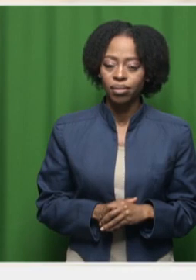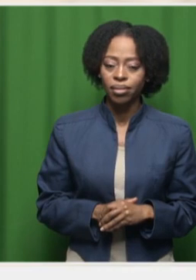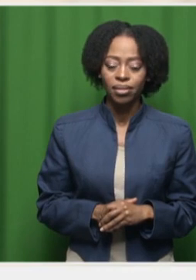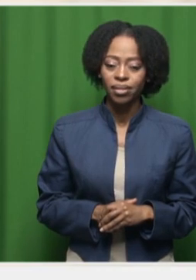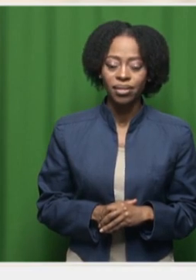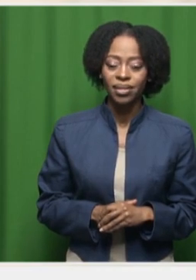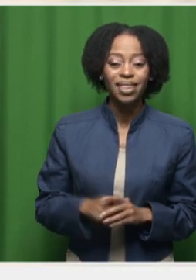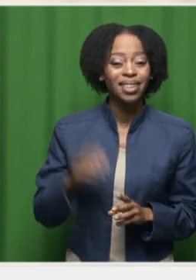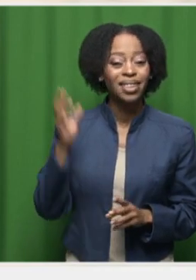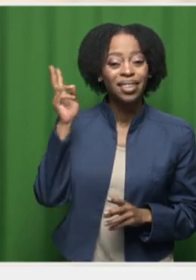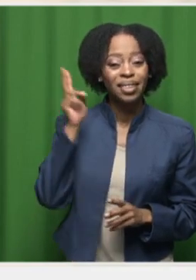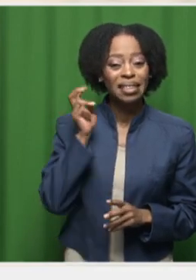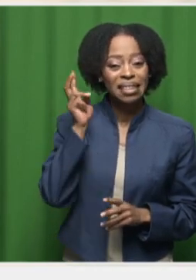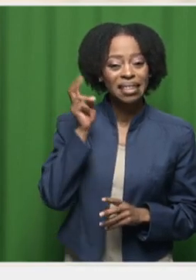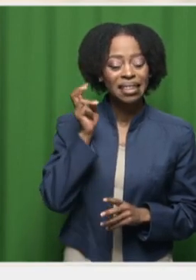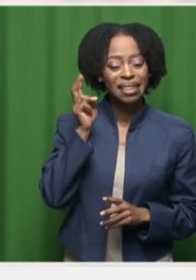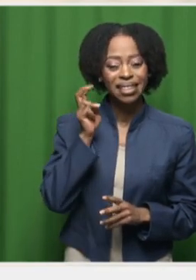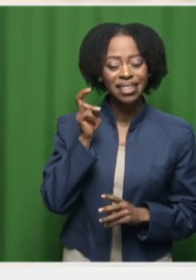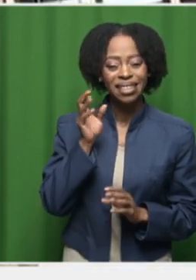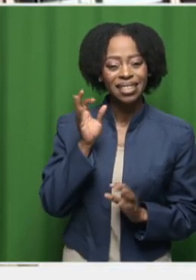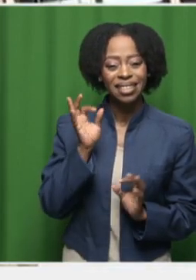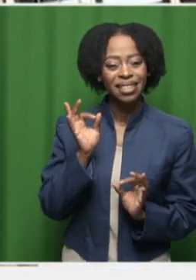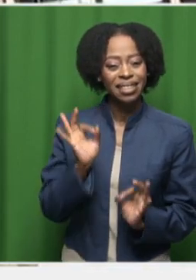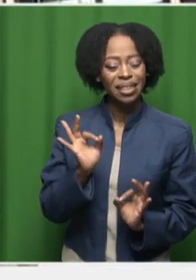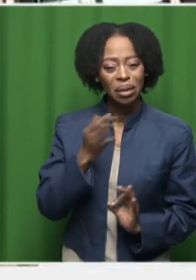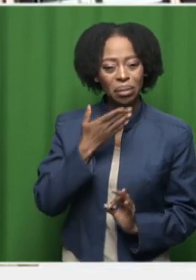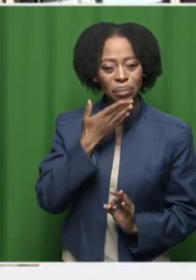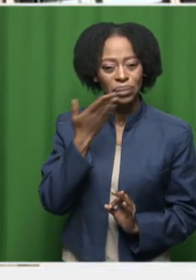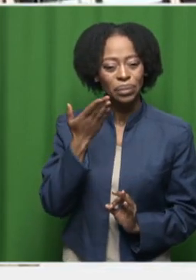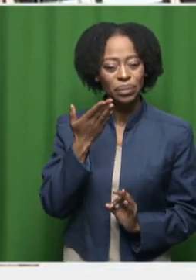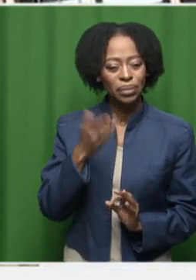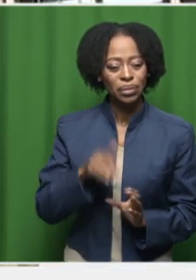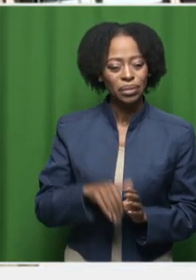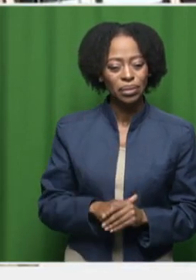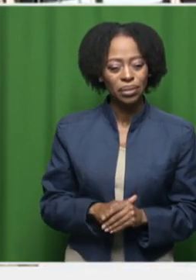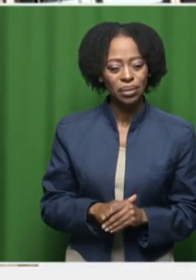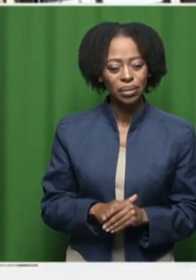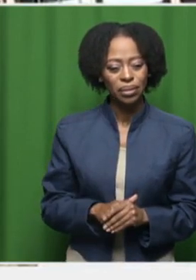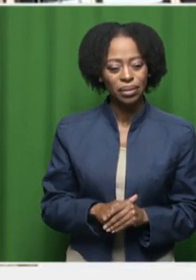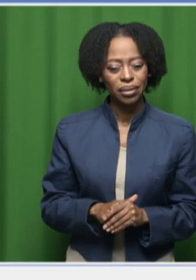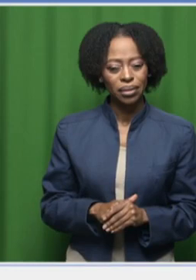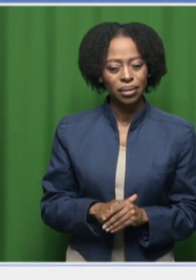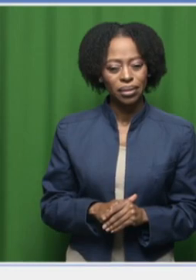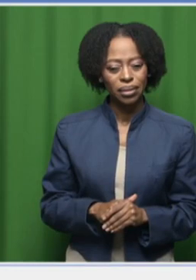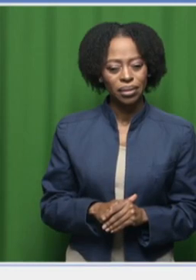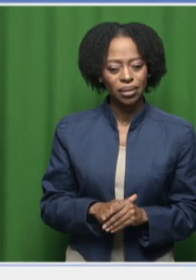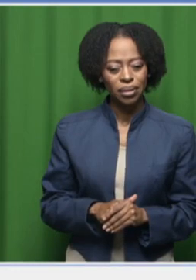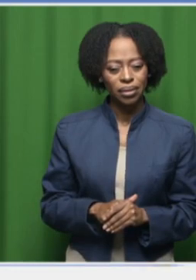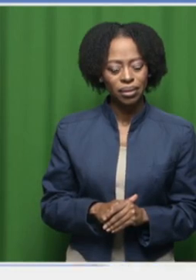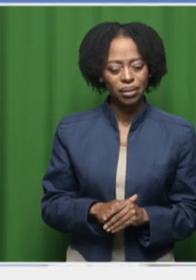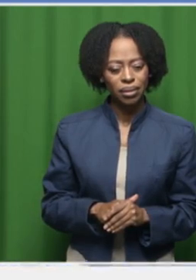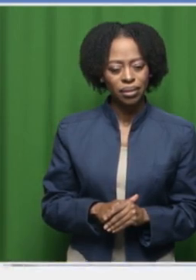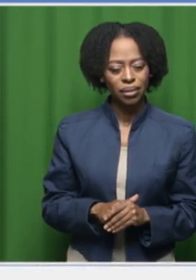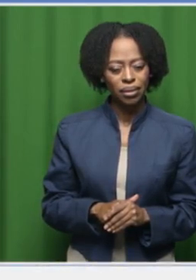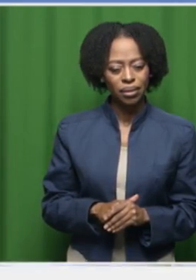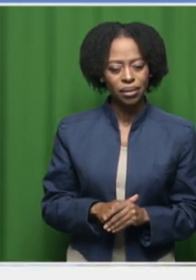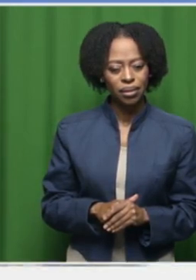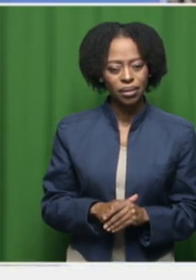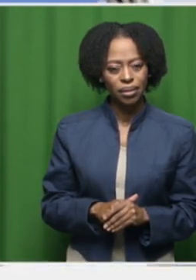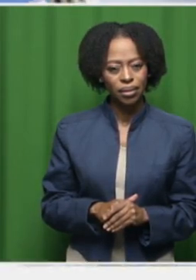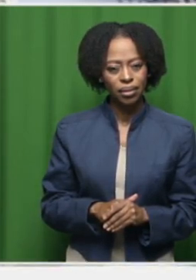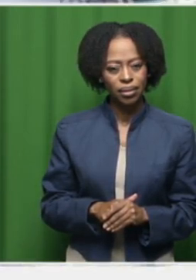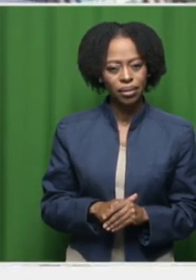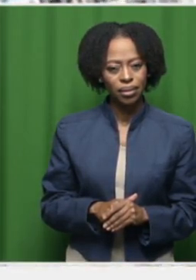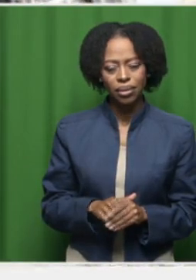have, large sums of money, but when we have to, we then try to do what